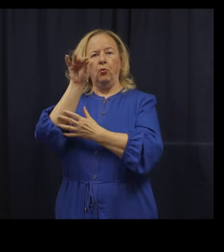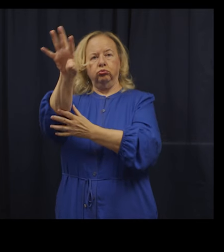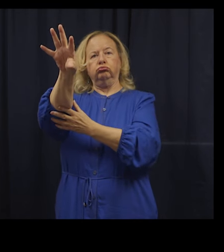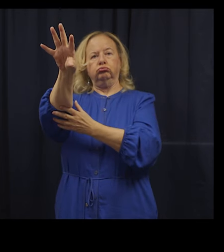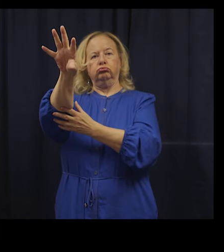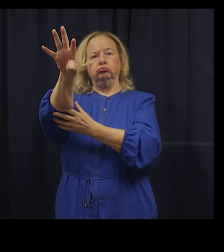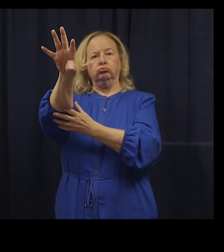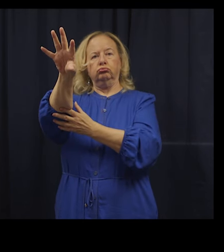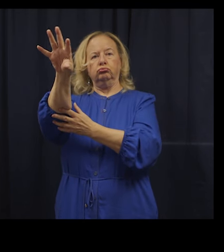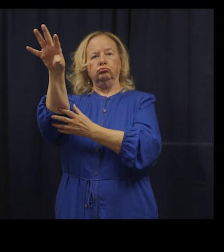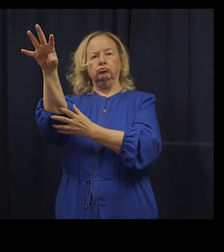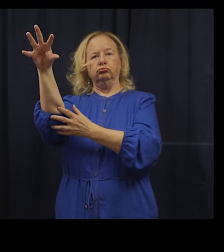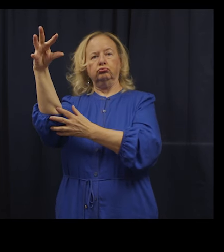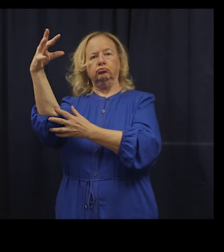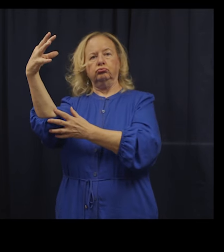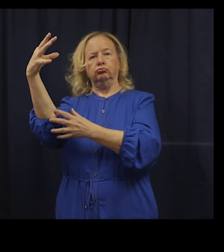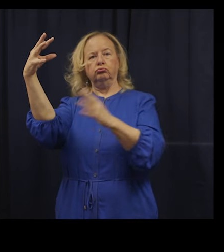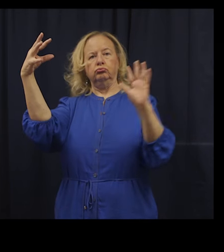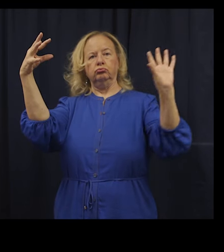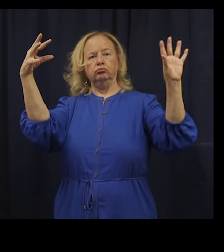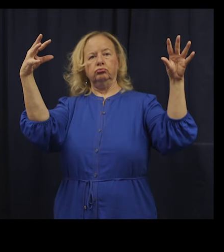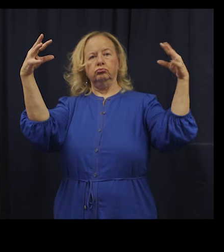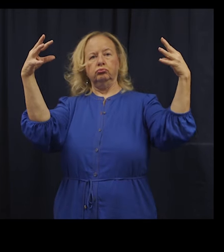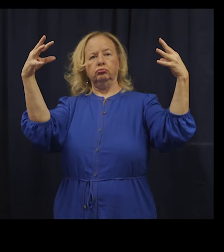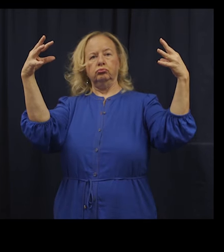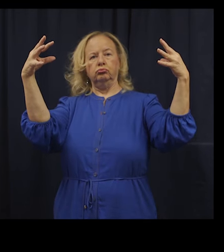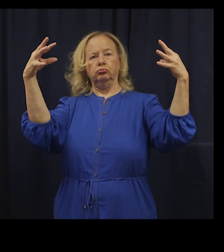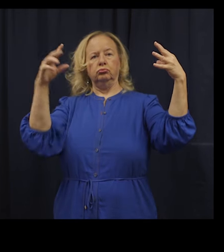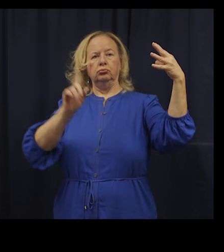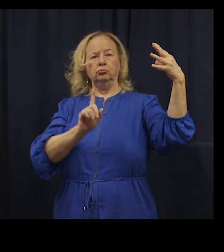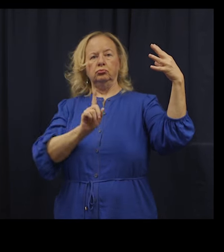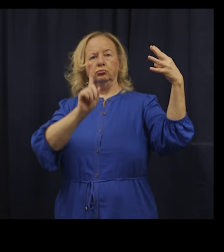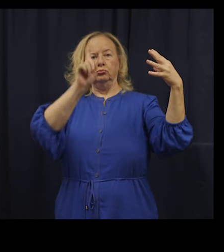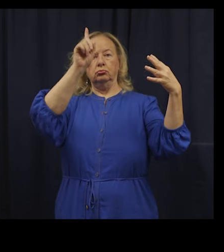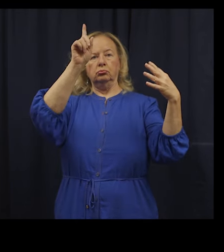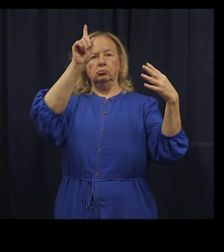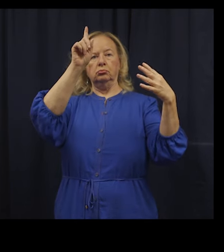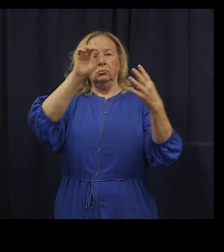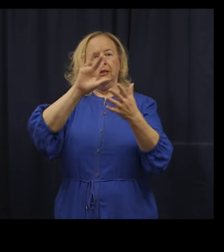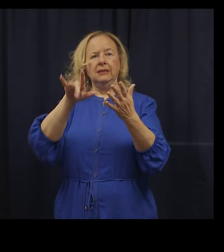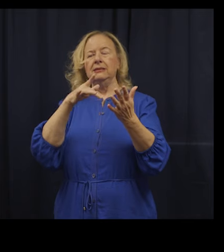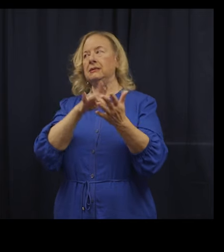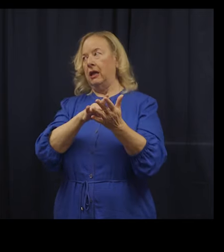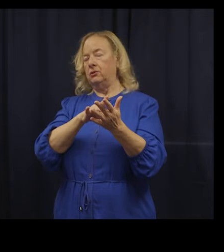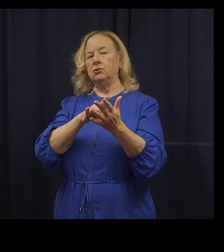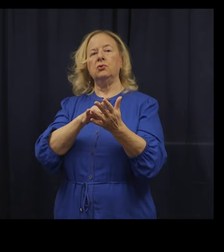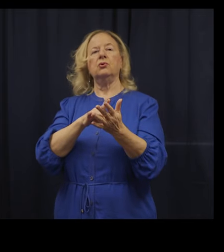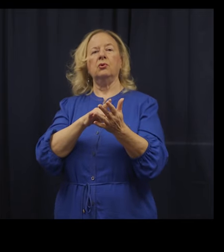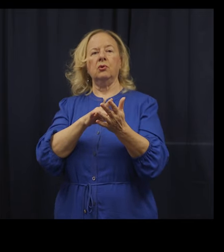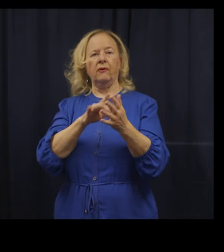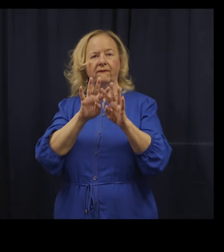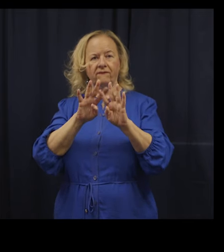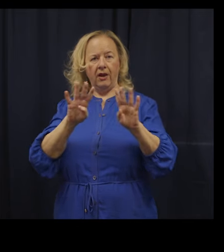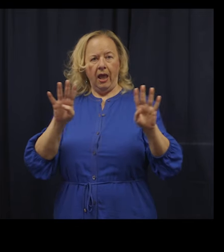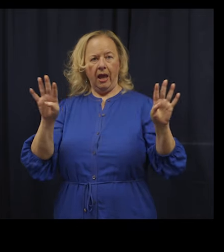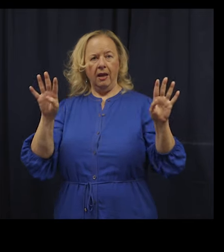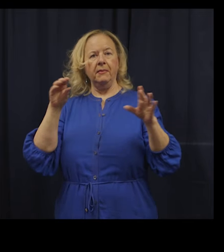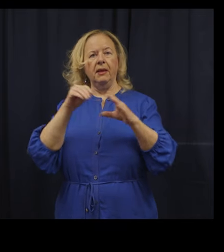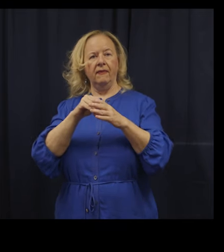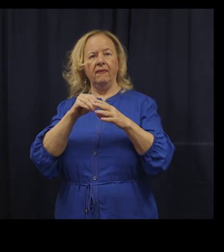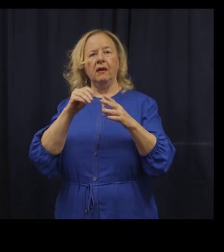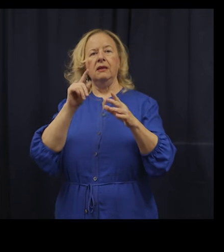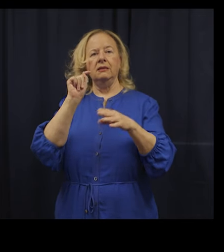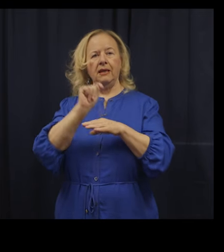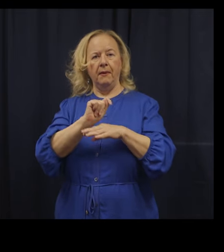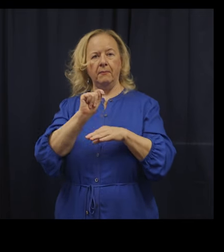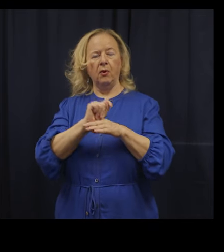all pointing to the center flame. Yeah, that's how it was in the temple. Because